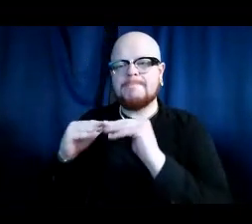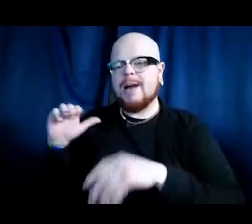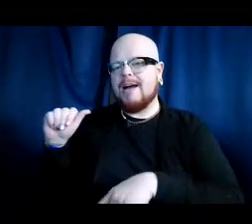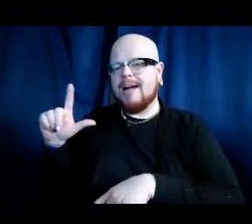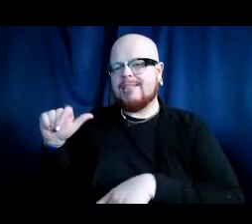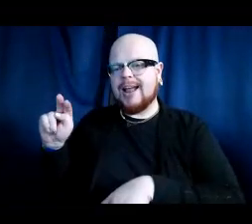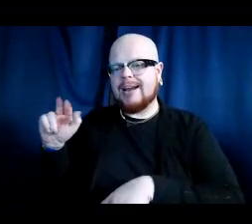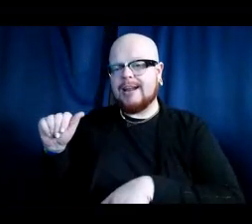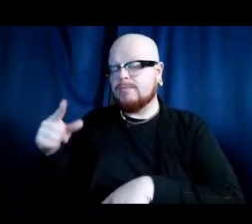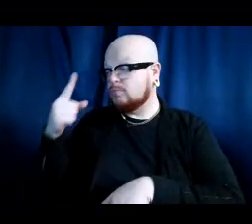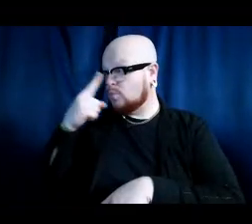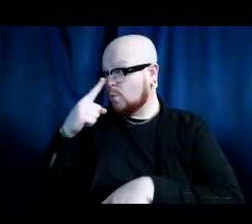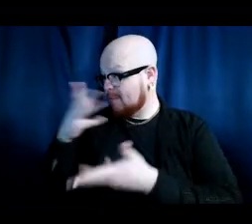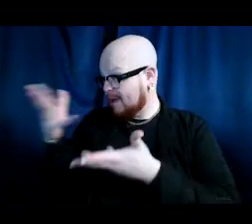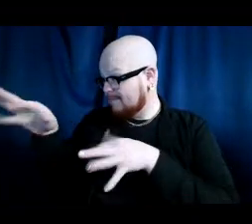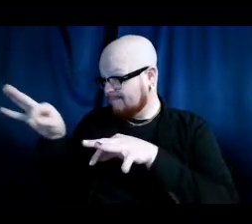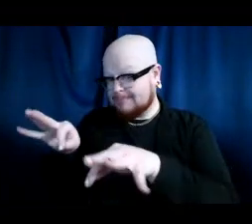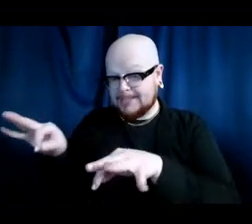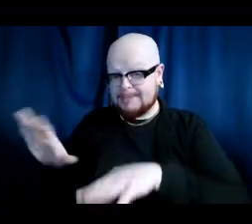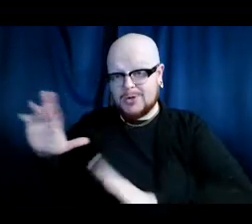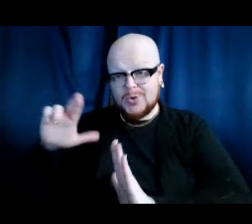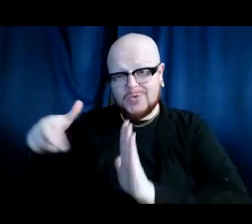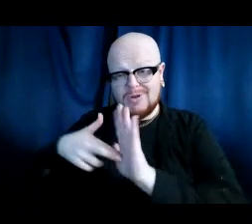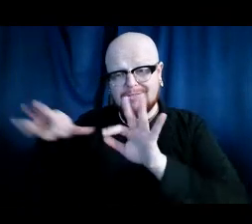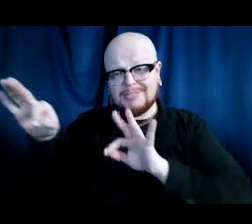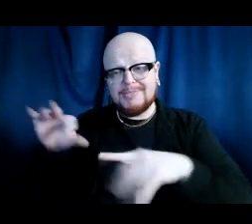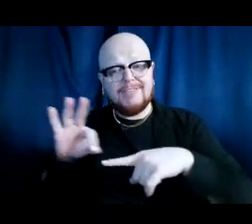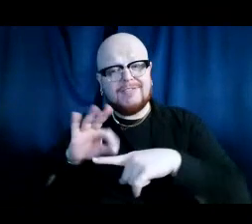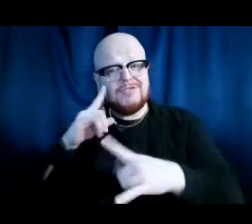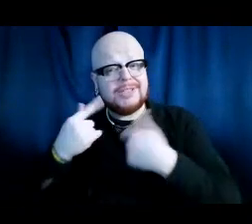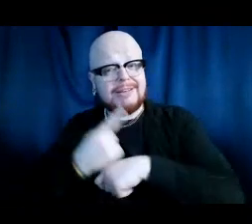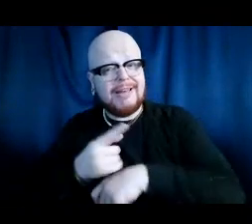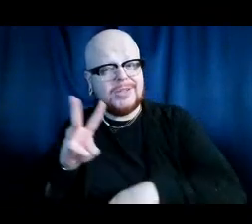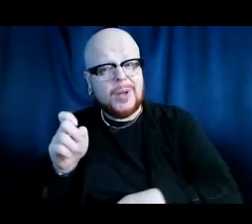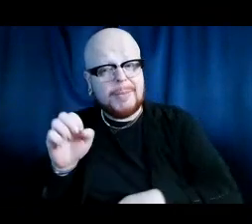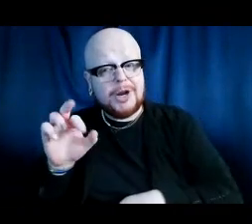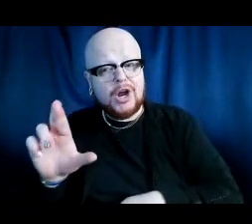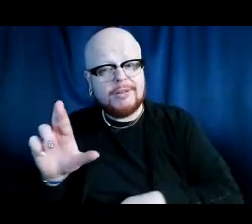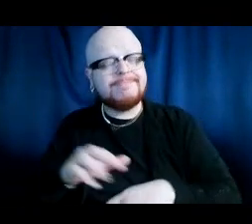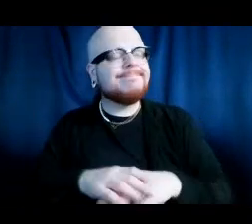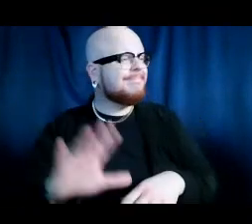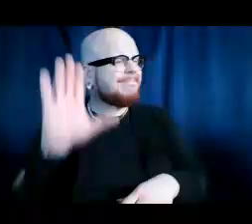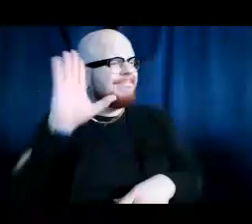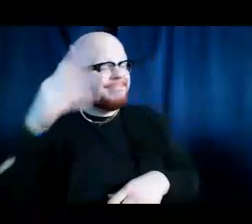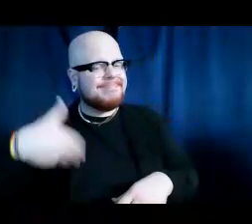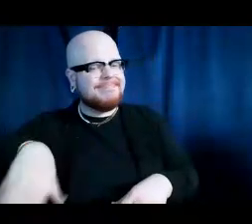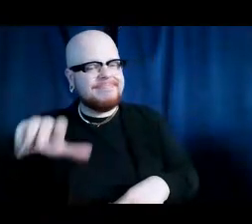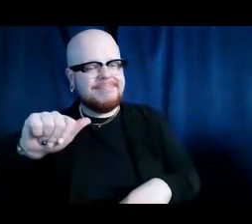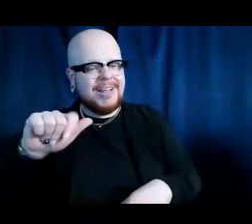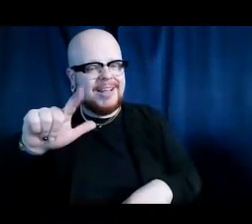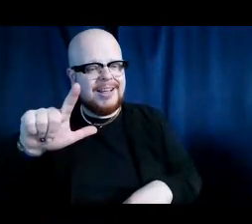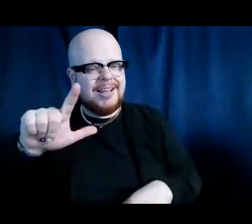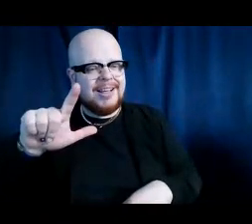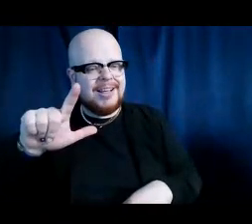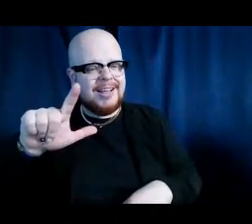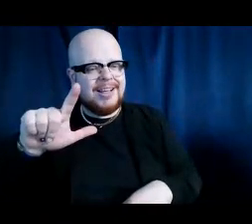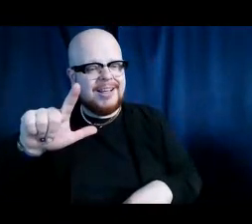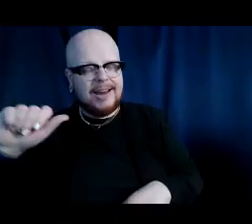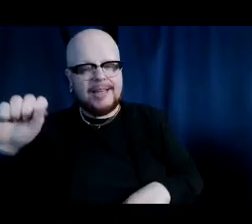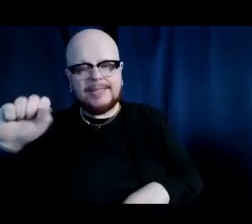webinar? Sure. My name is Alanna Smith, and I serve as the Business Relations Specialist in the Northwest area of the